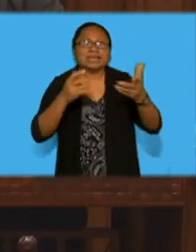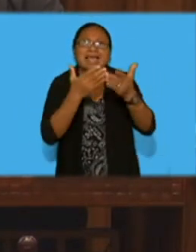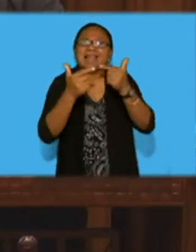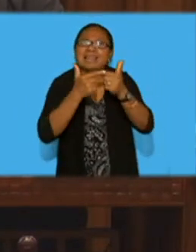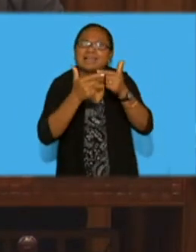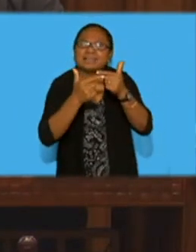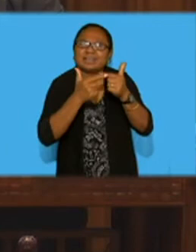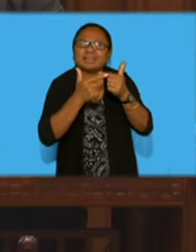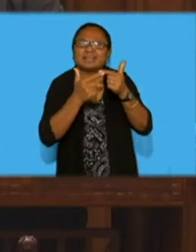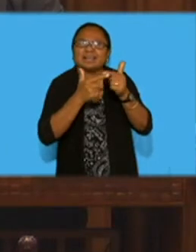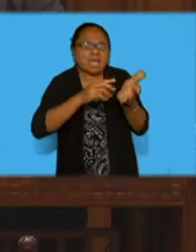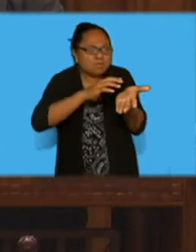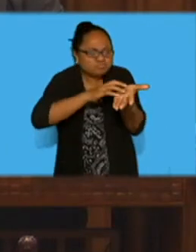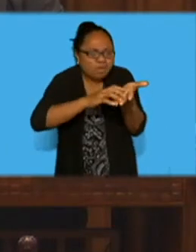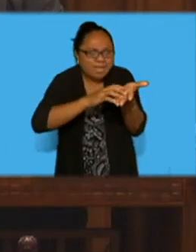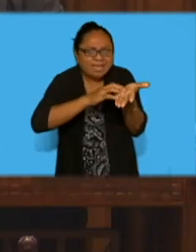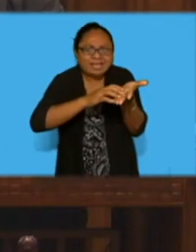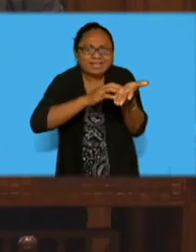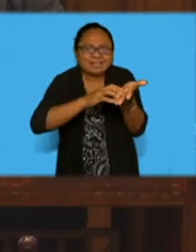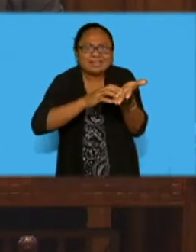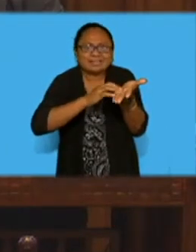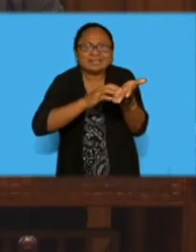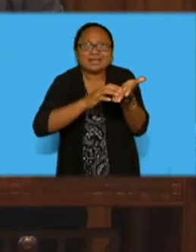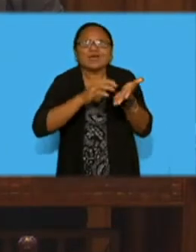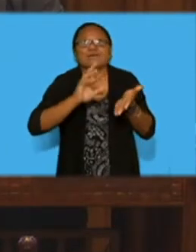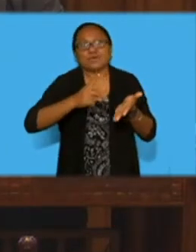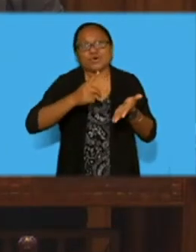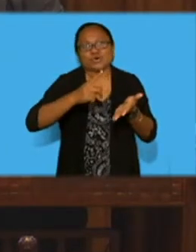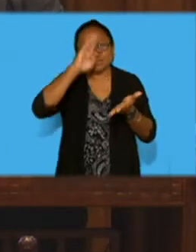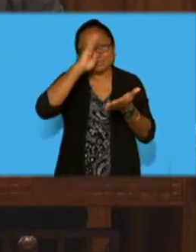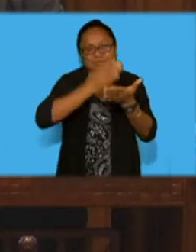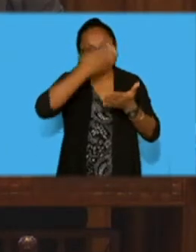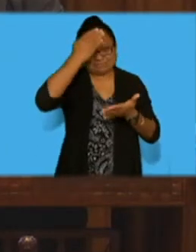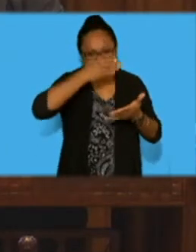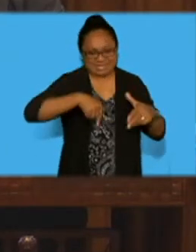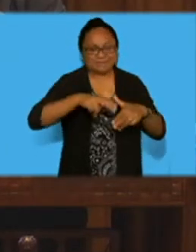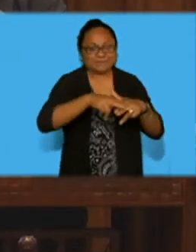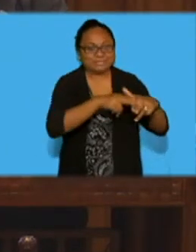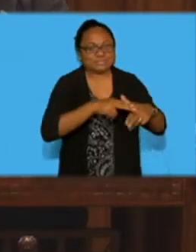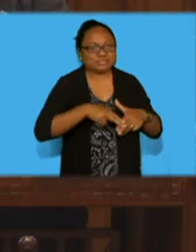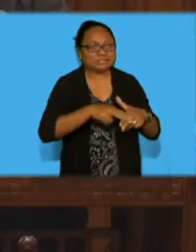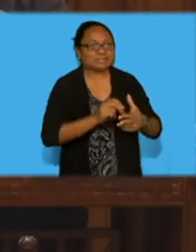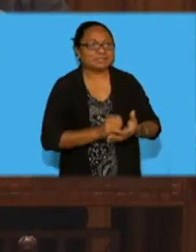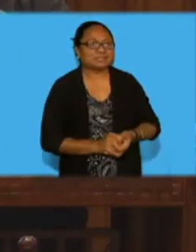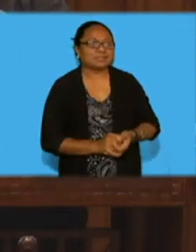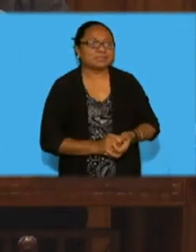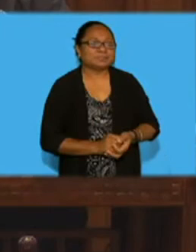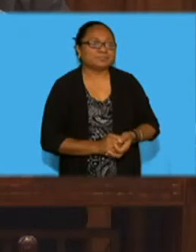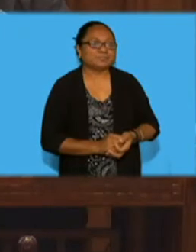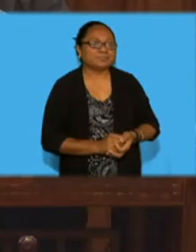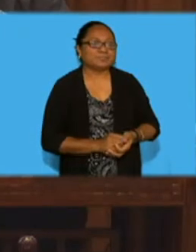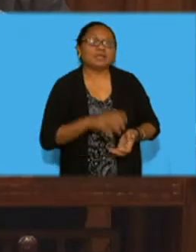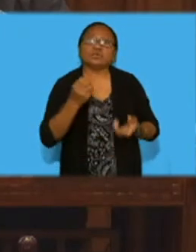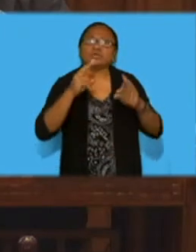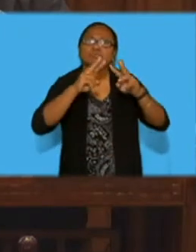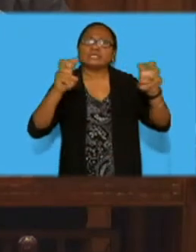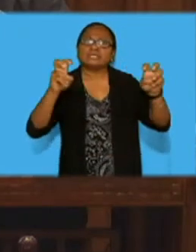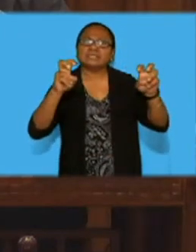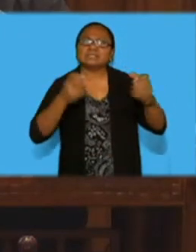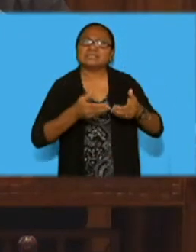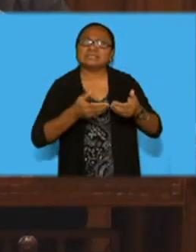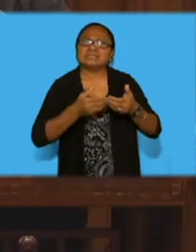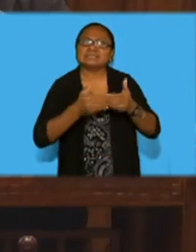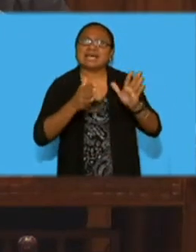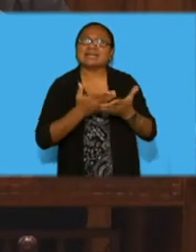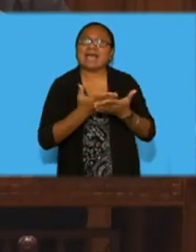literacy in children in Pacific. So, Madam Speaker, this research originated first by looking at what is the level of